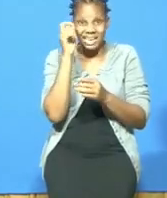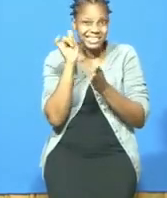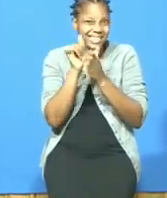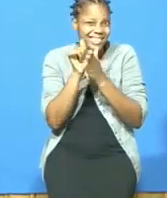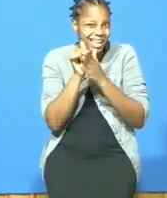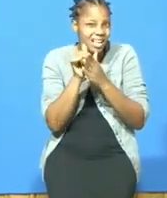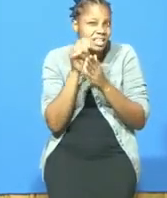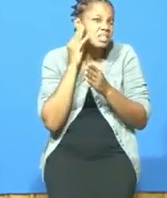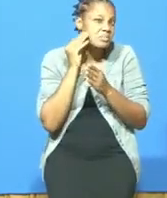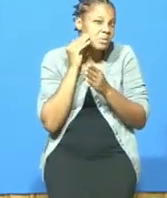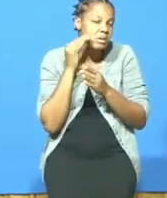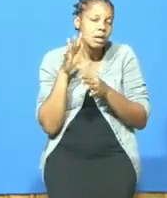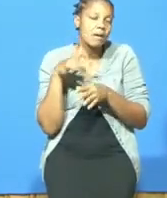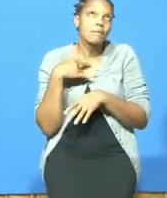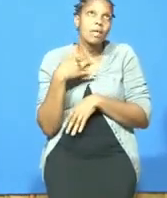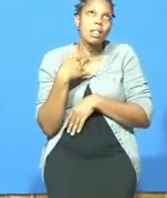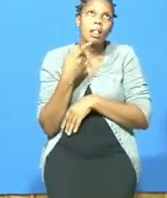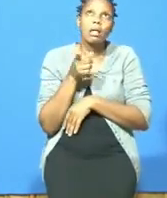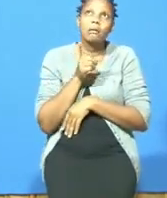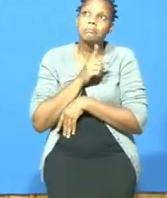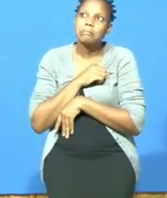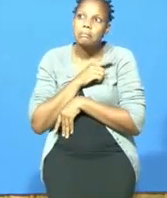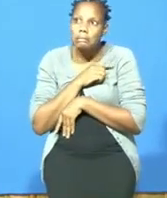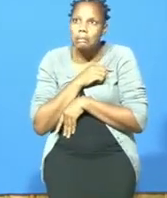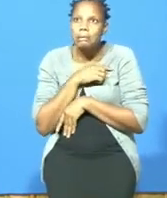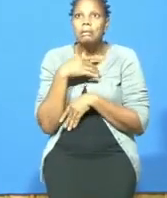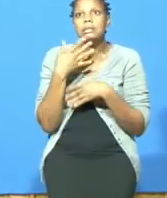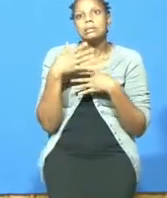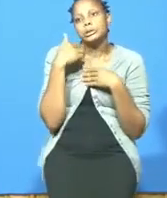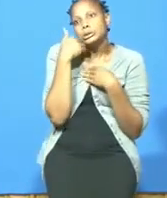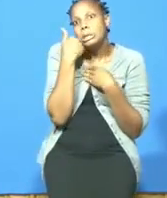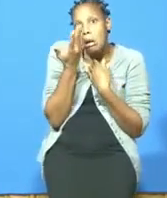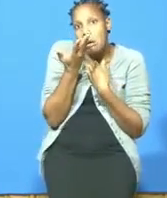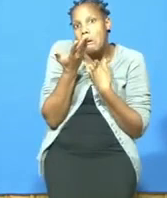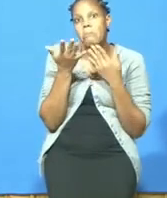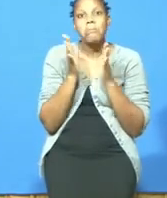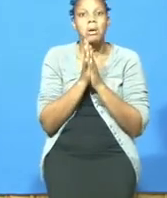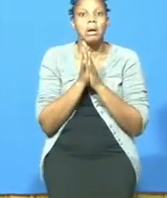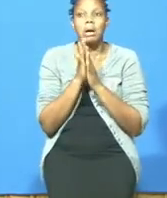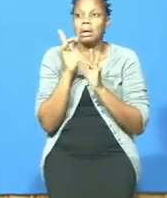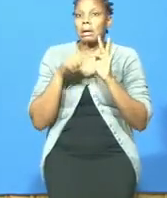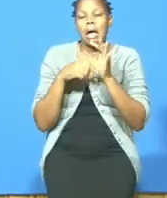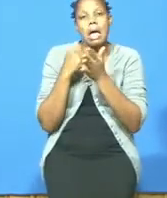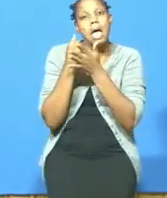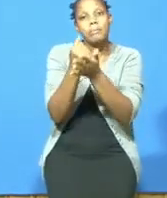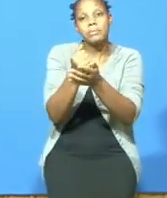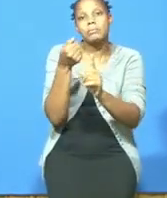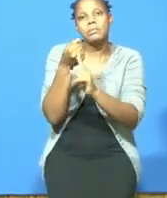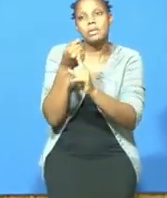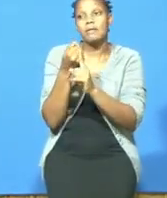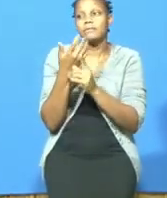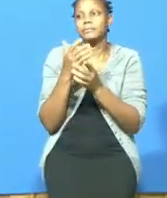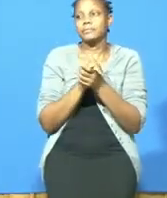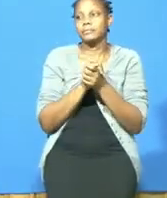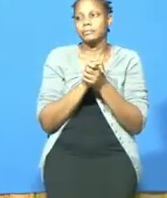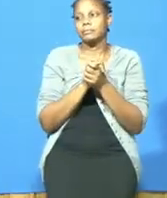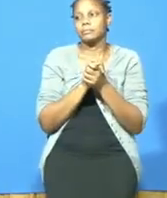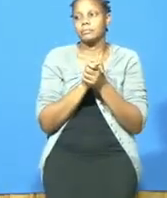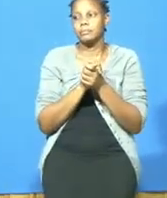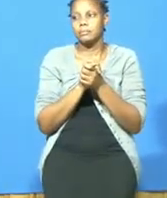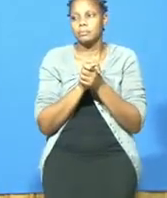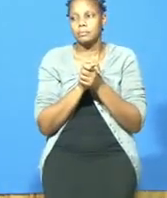may be suffering from feelings of guilt and shame and helplessness and so on. There is